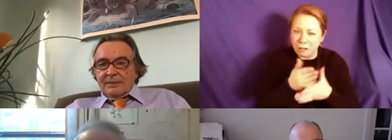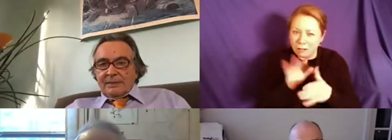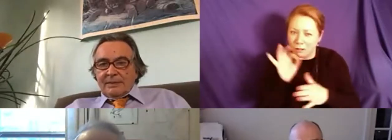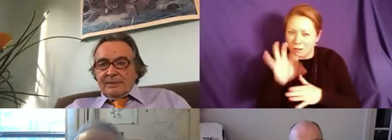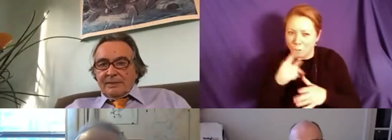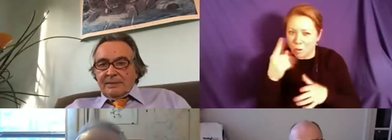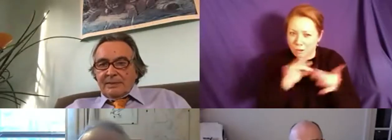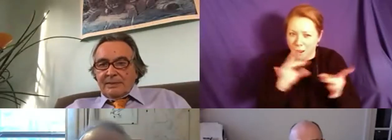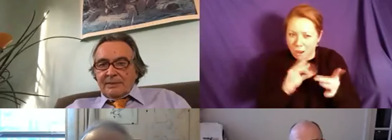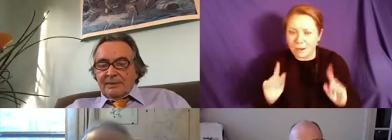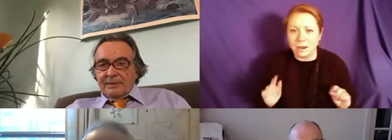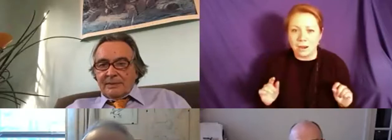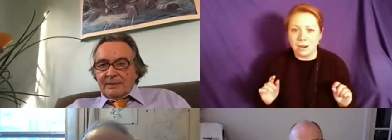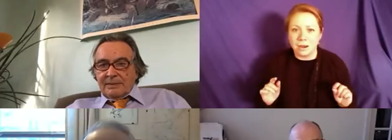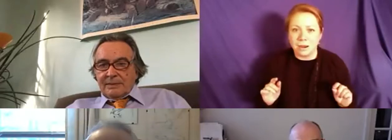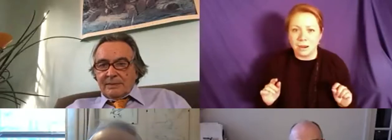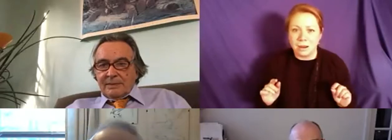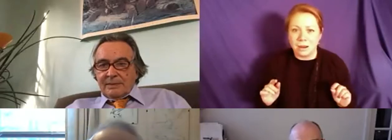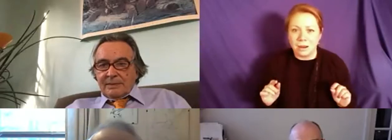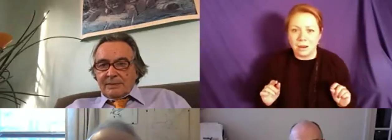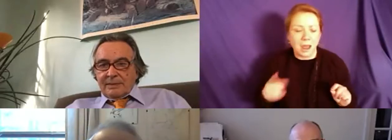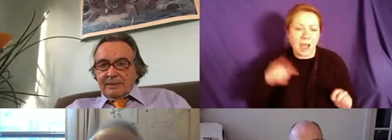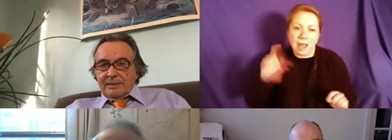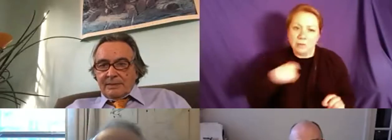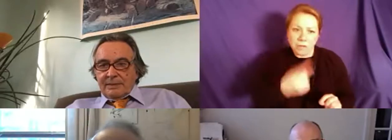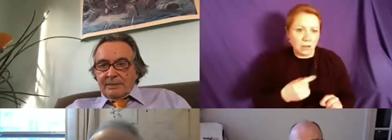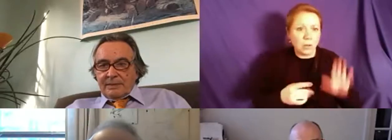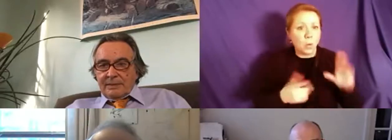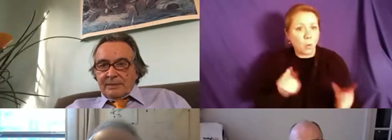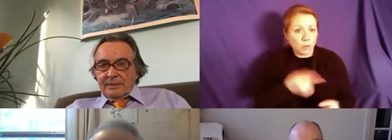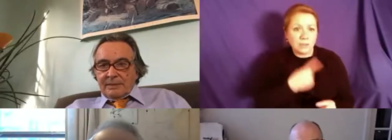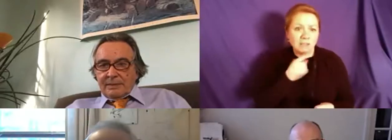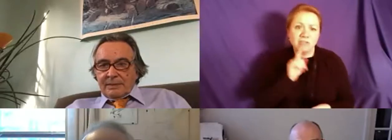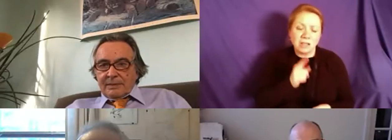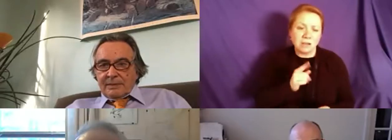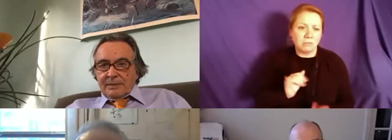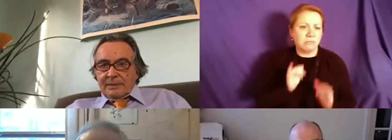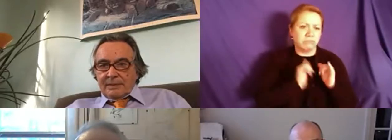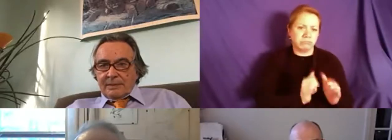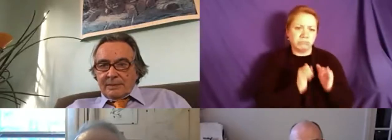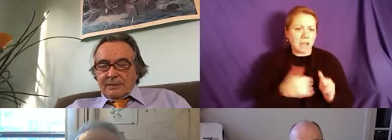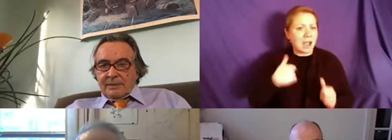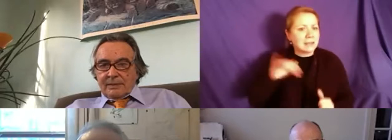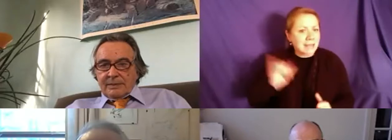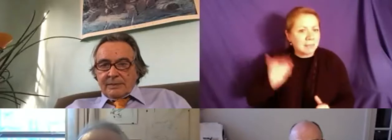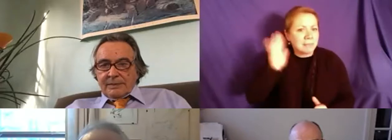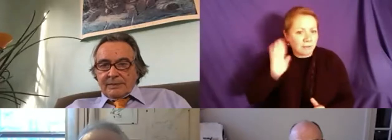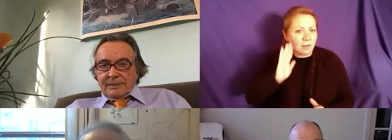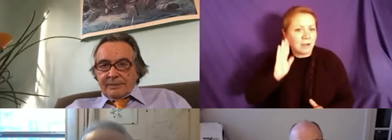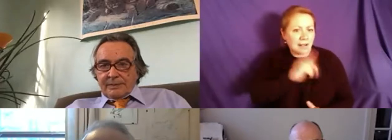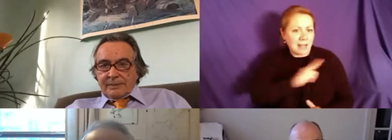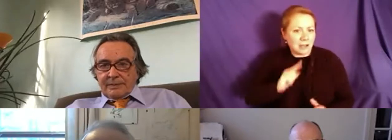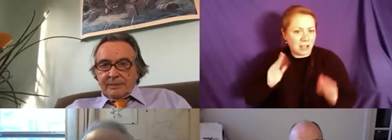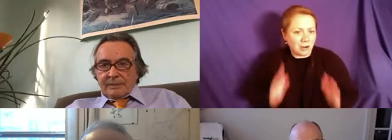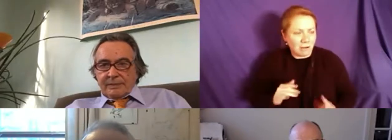comment that I have to say, what you've said really resonates with me. Having been a legislator,